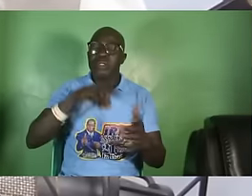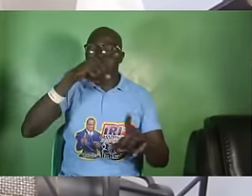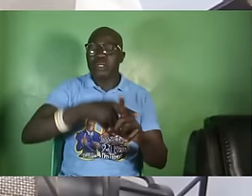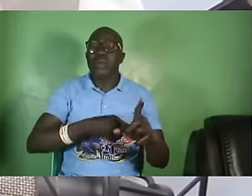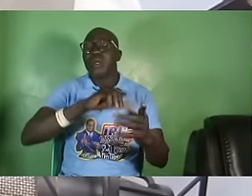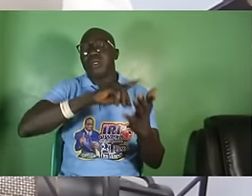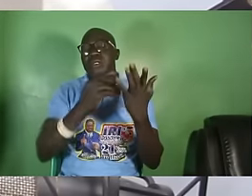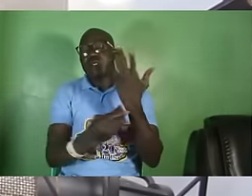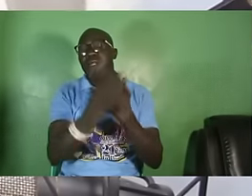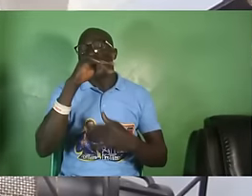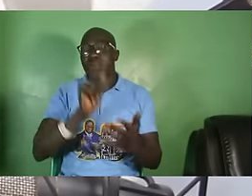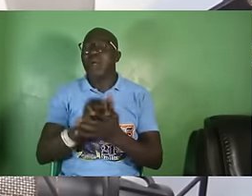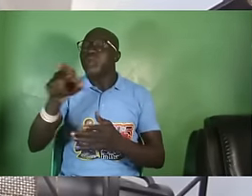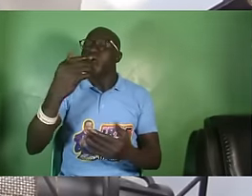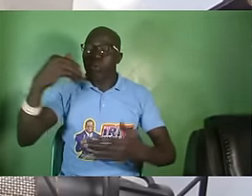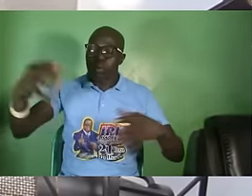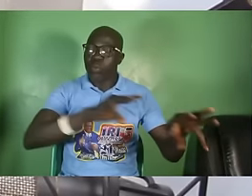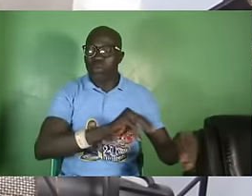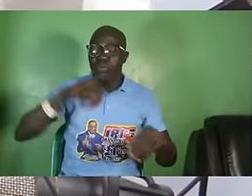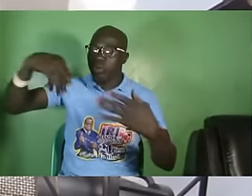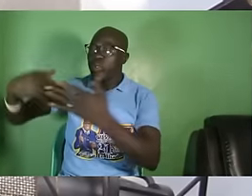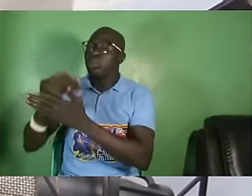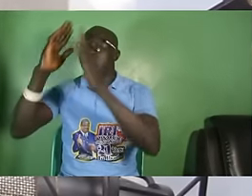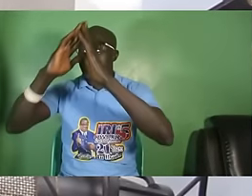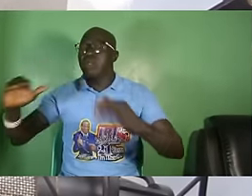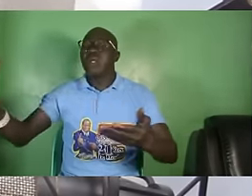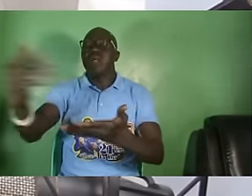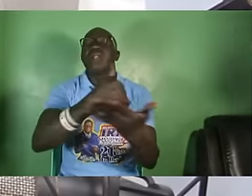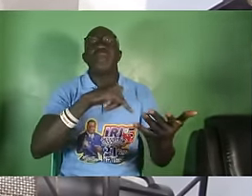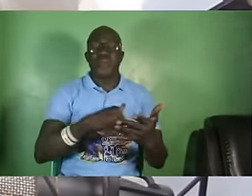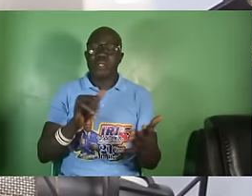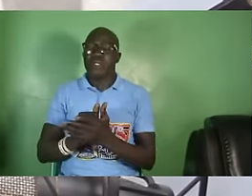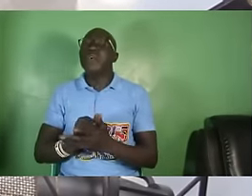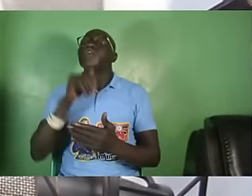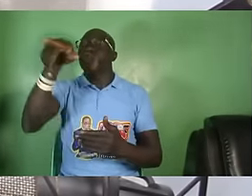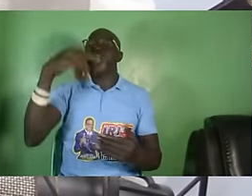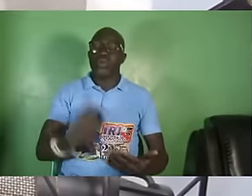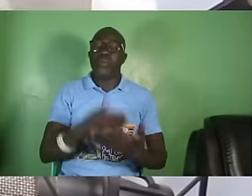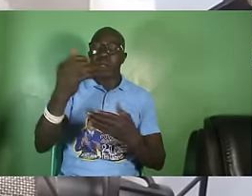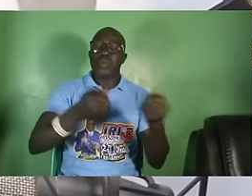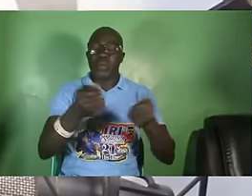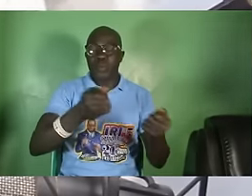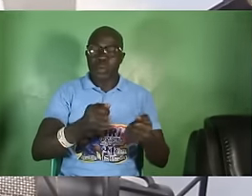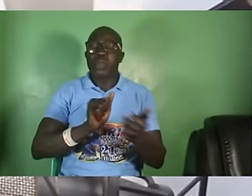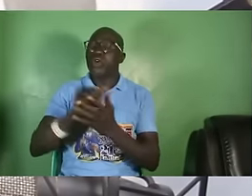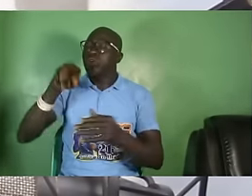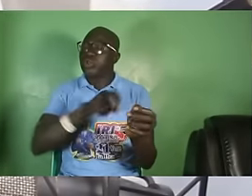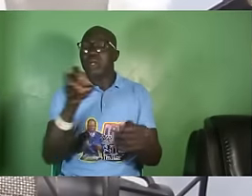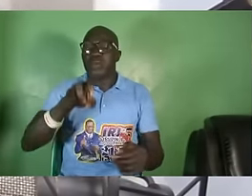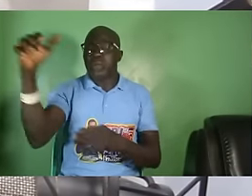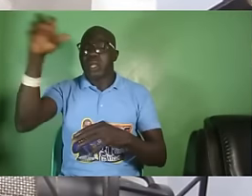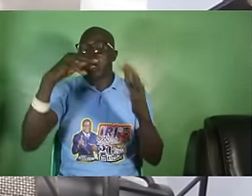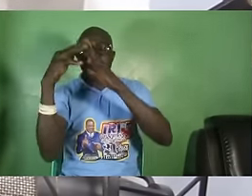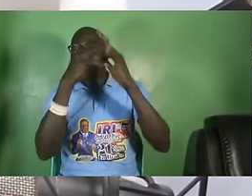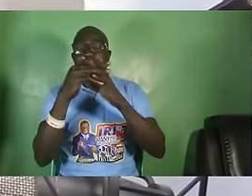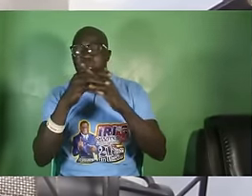December. In the month of December, what of a colony? You want to pass a new house. My claim you will receive it. What of a rapport? You want to buy a new car. You want to buy a new